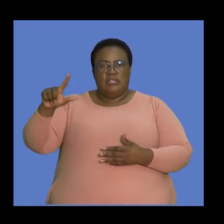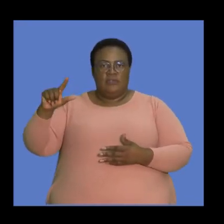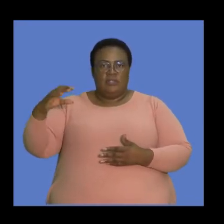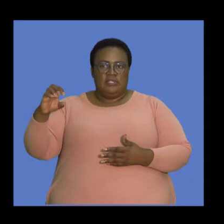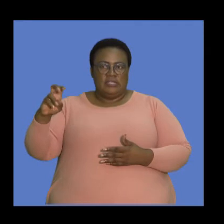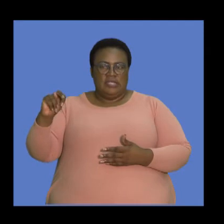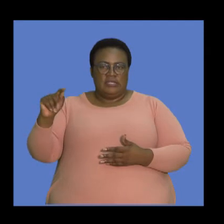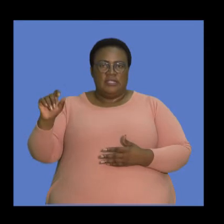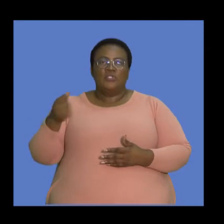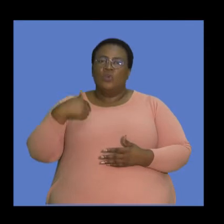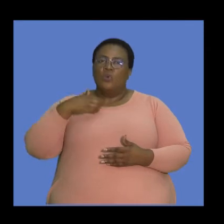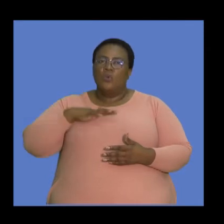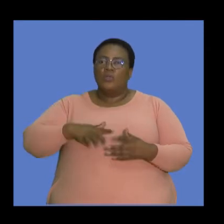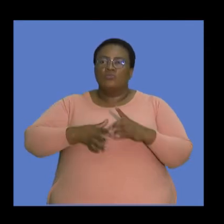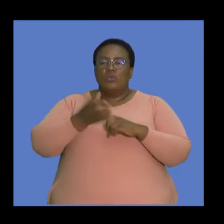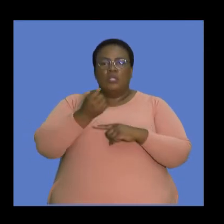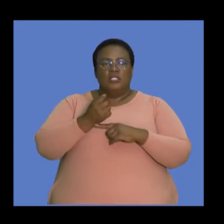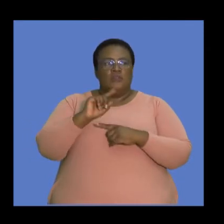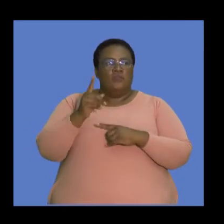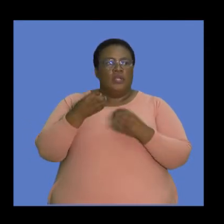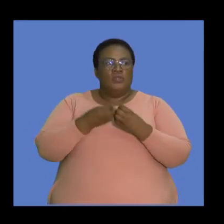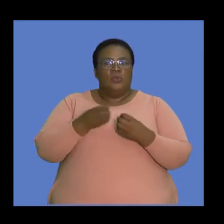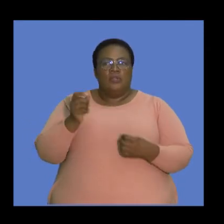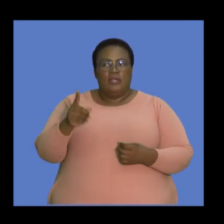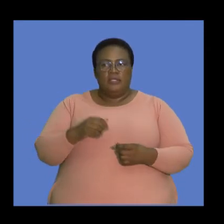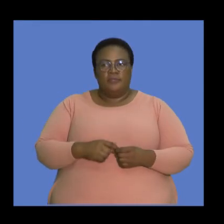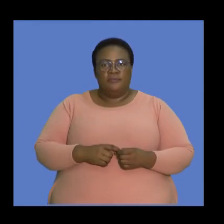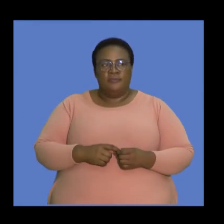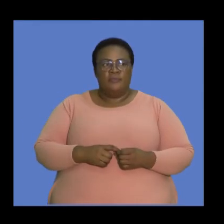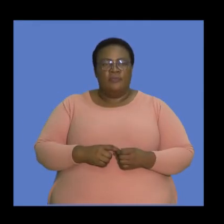of exactly what were we trying to achieve with all of this.